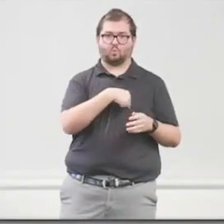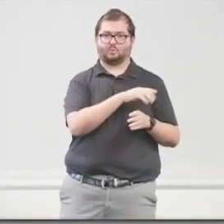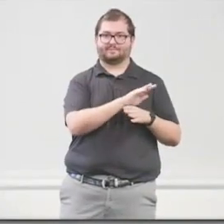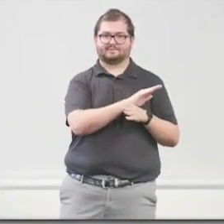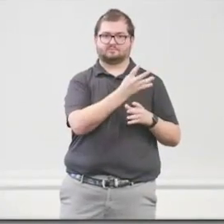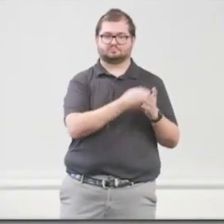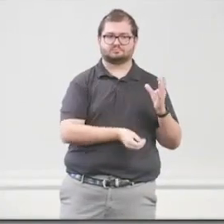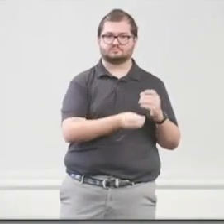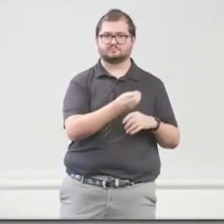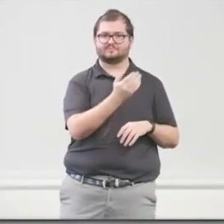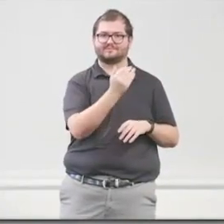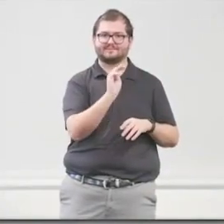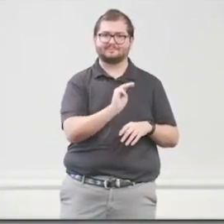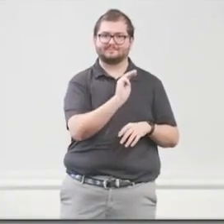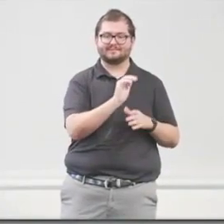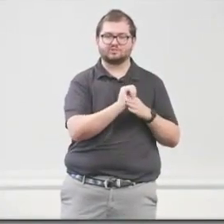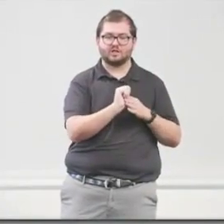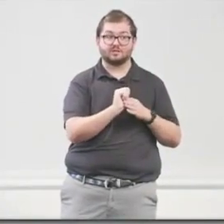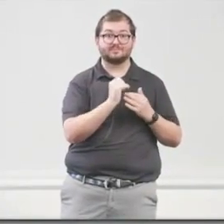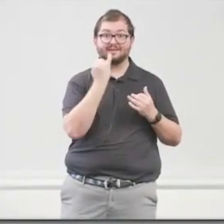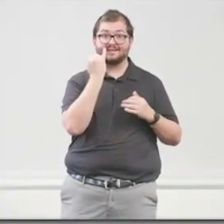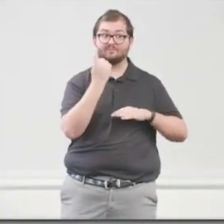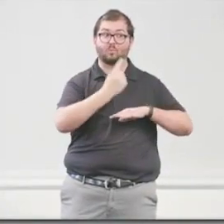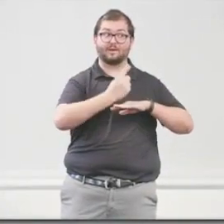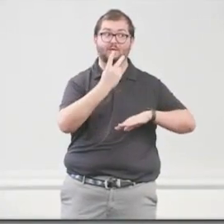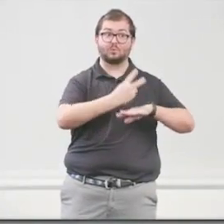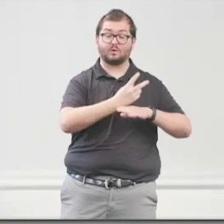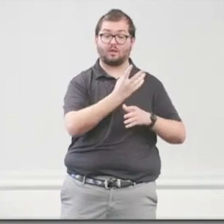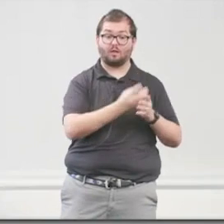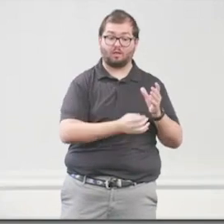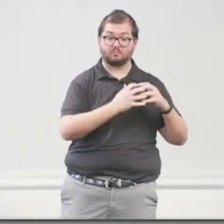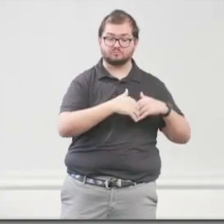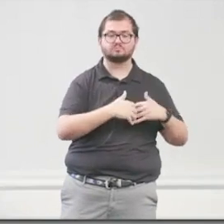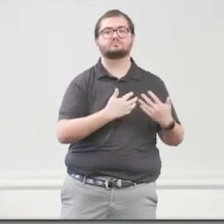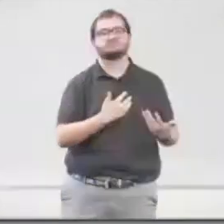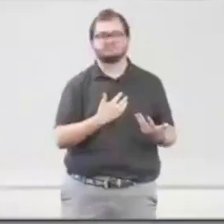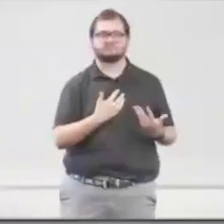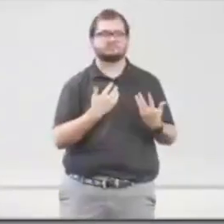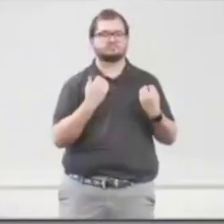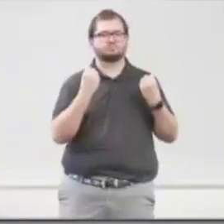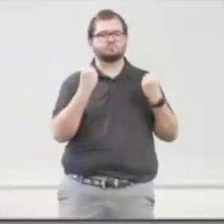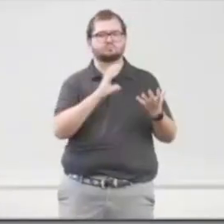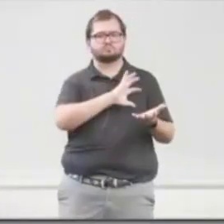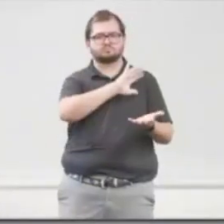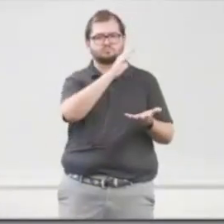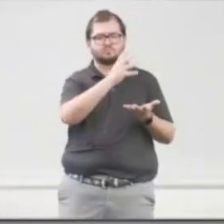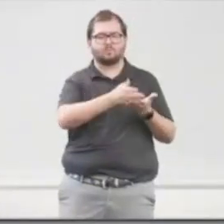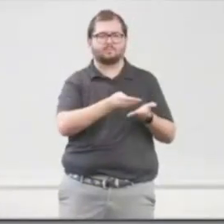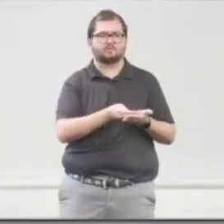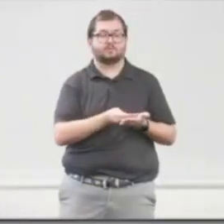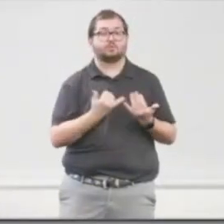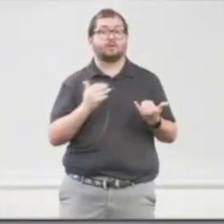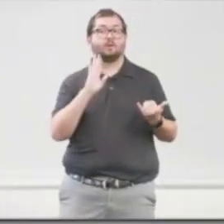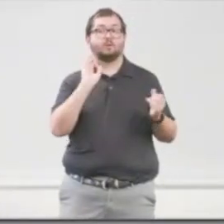being down for a day or two, you're losing a lot of money. So from that standpoint, I'll just put the plug out